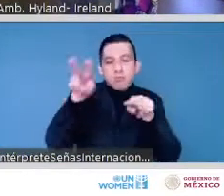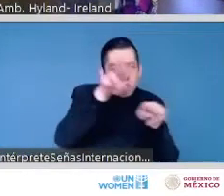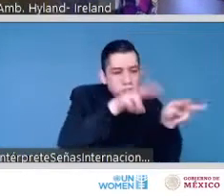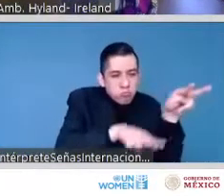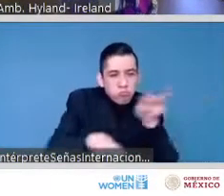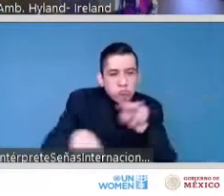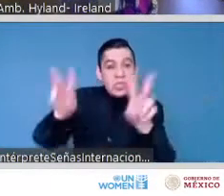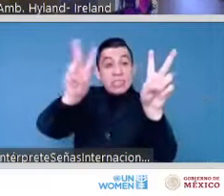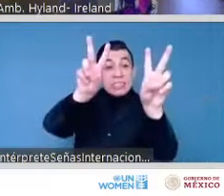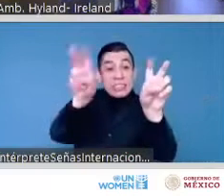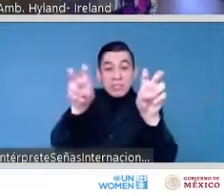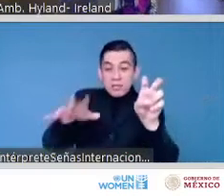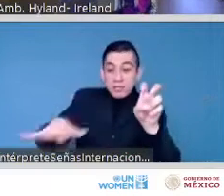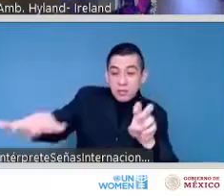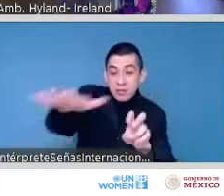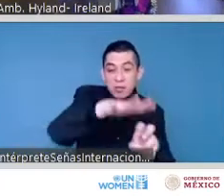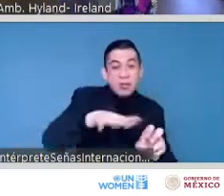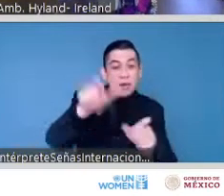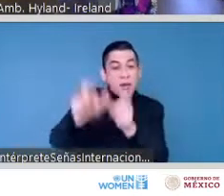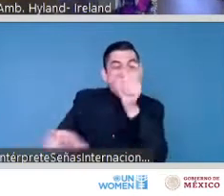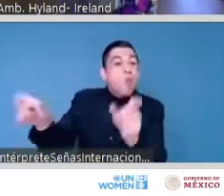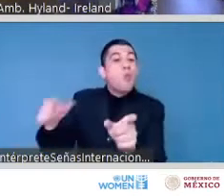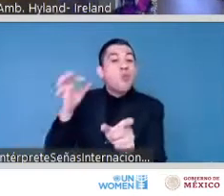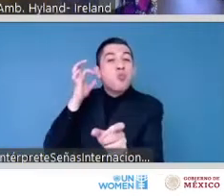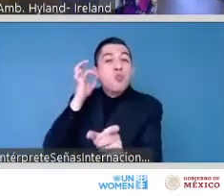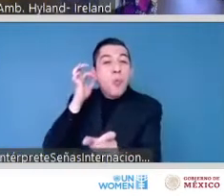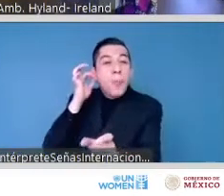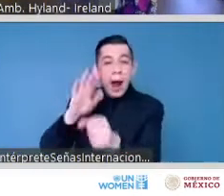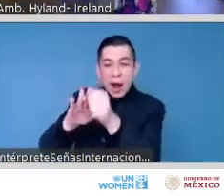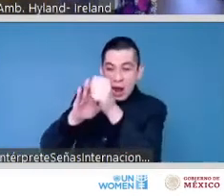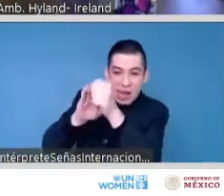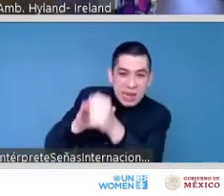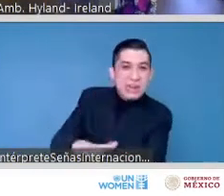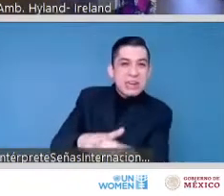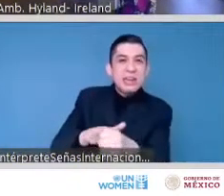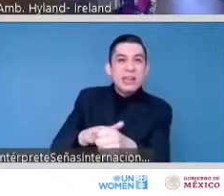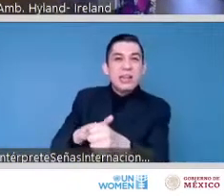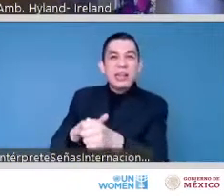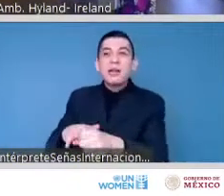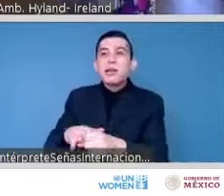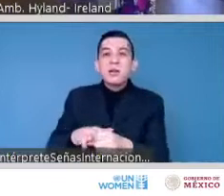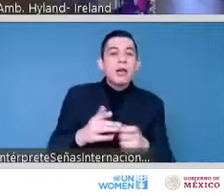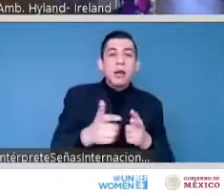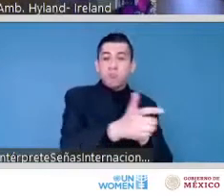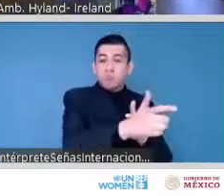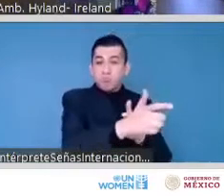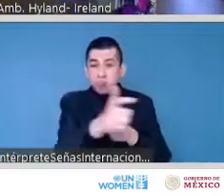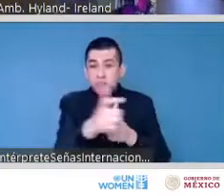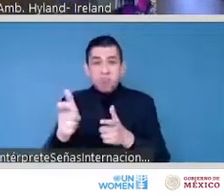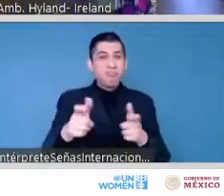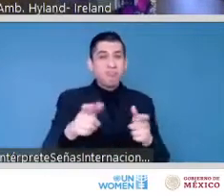So moreover, parties to conflict have widely incorporated IHL's prohibitions on sexual violence.